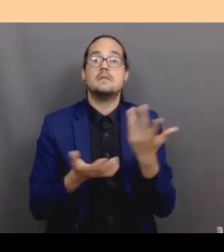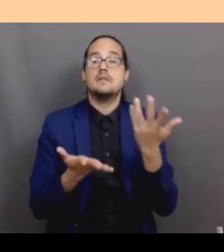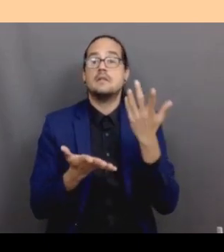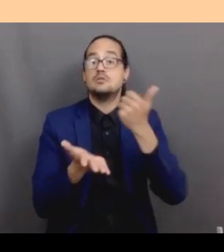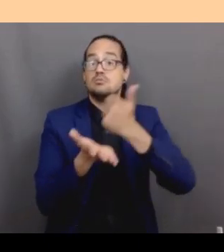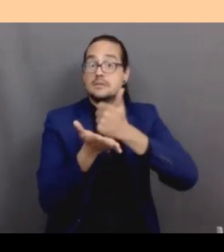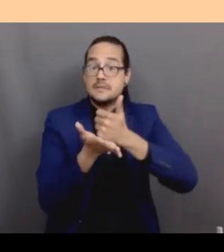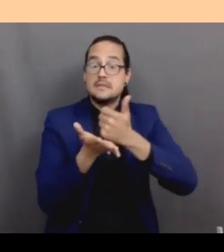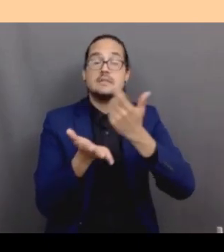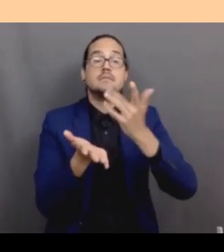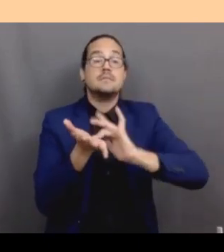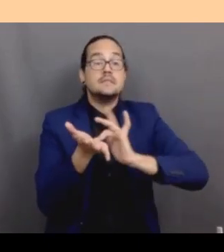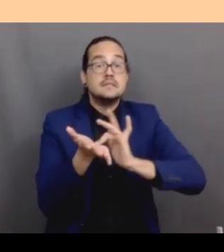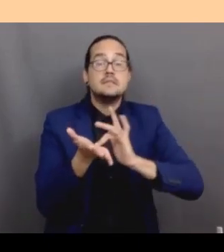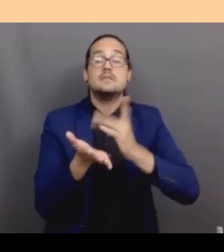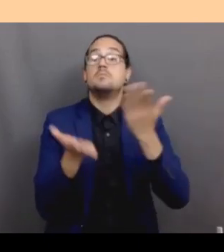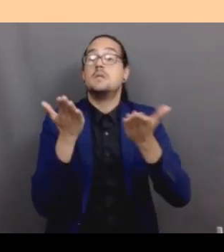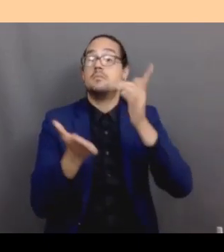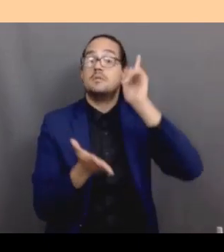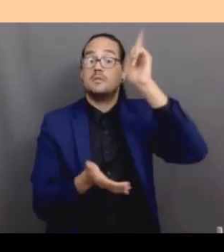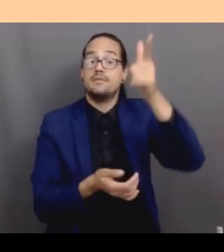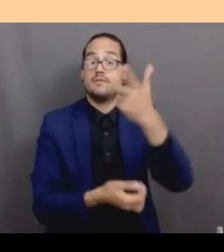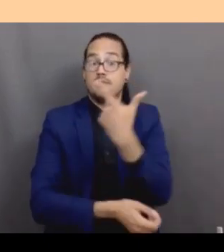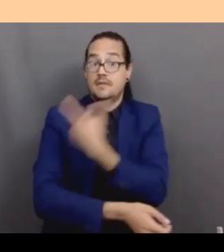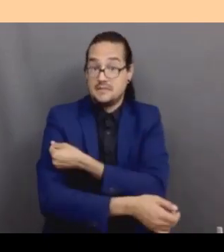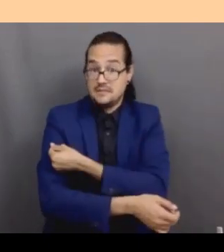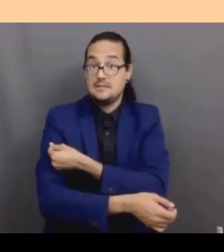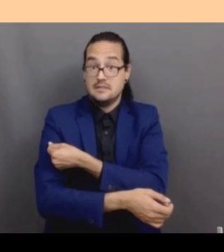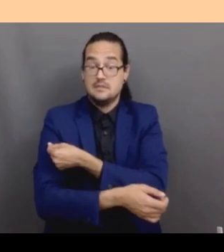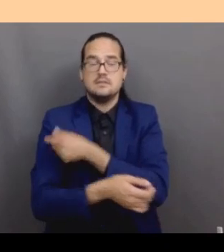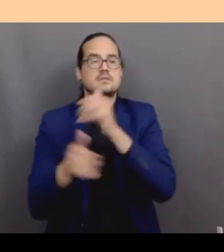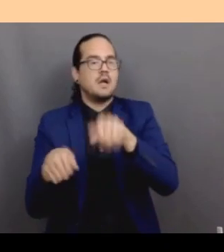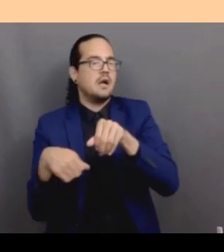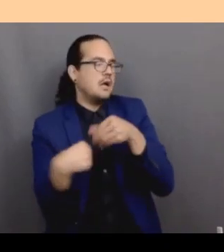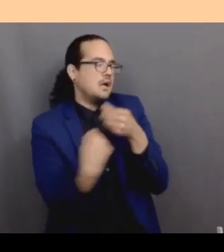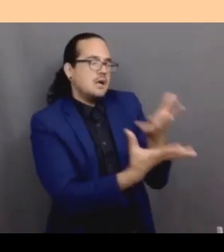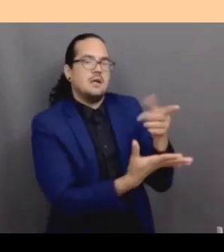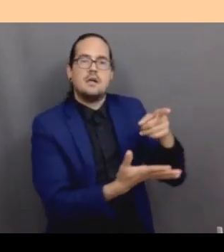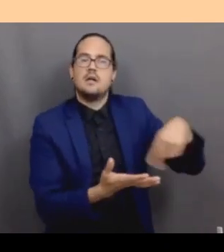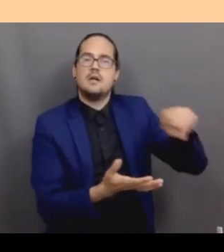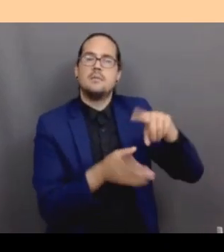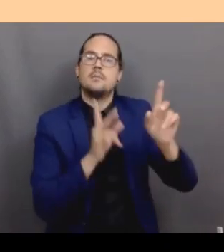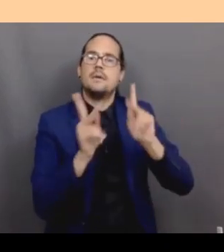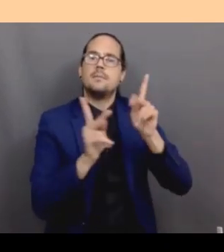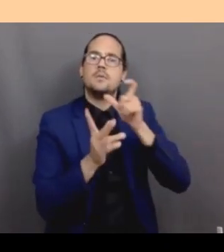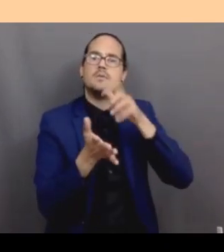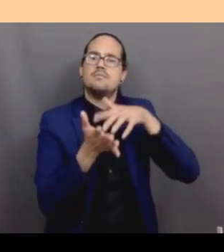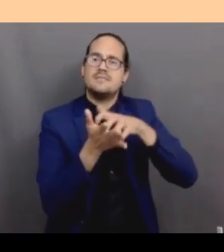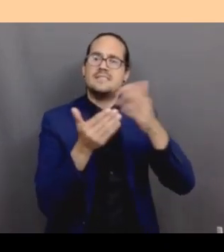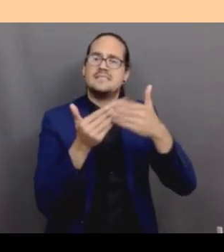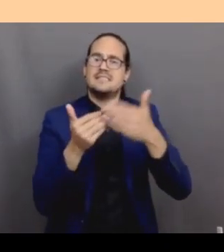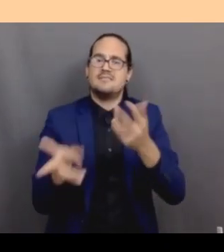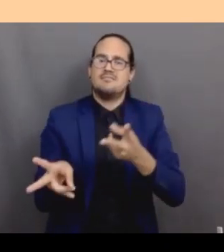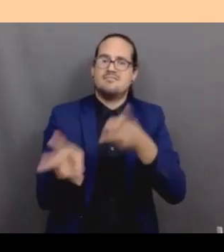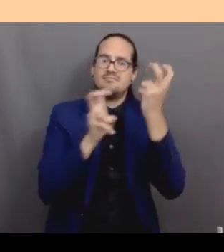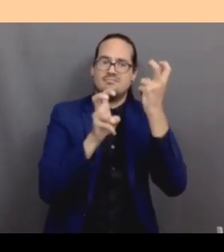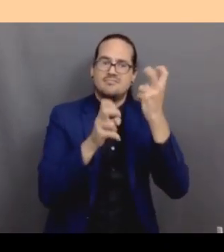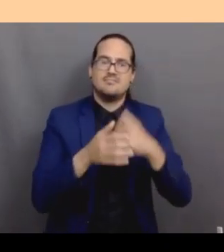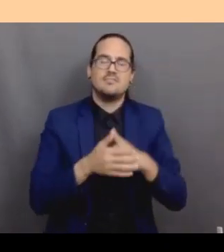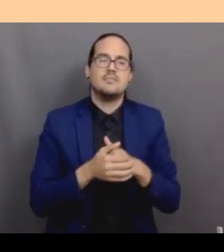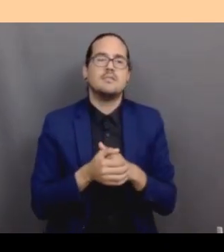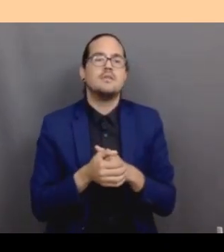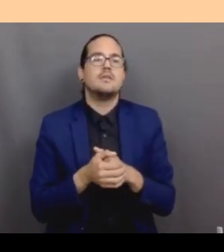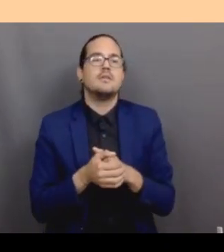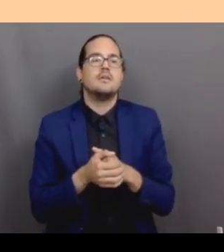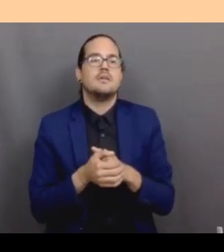congregate living facilities, that visitors who are entering are not bringing in disease, which is what has happened in these